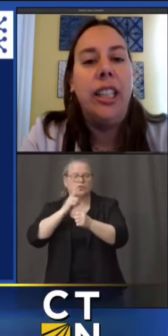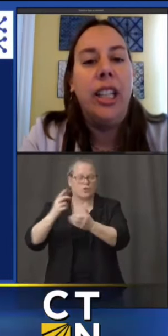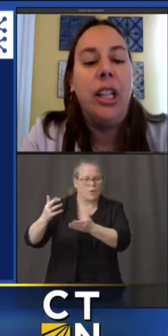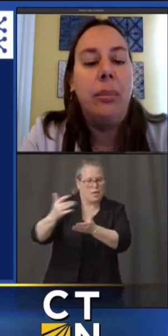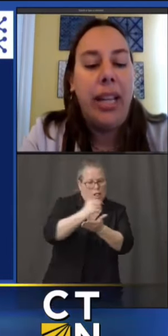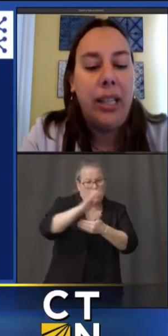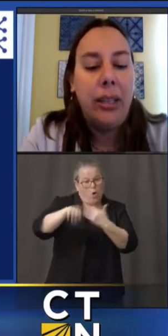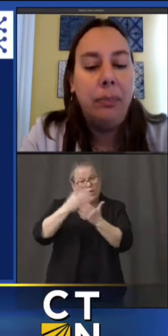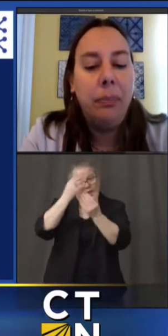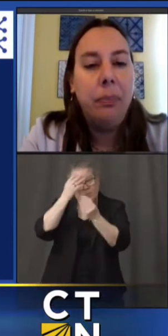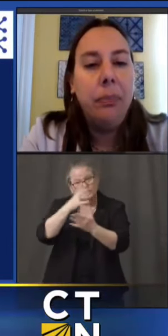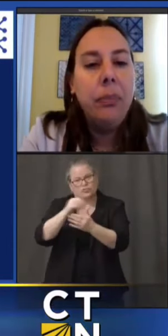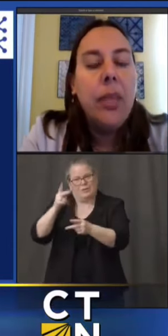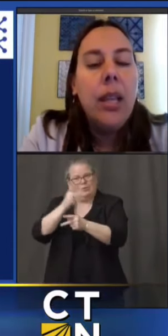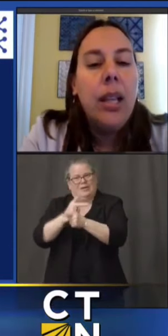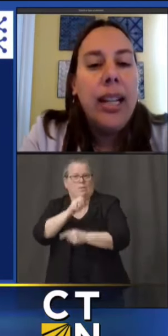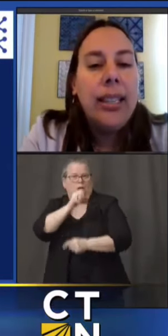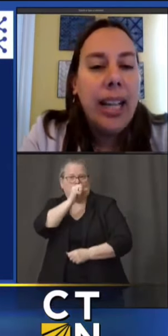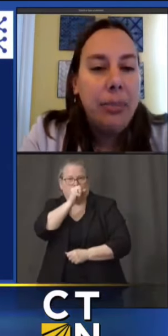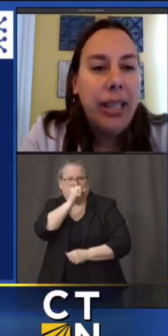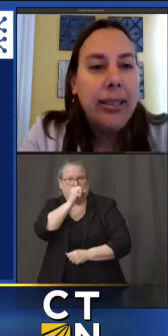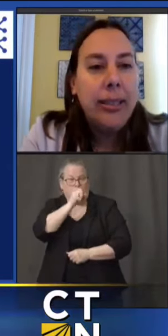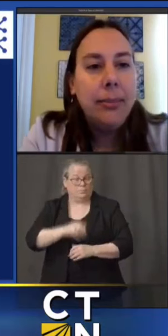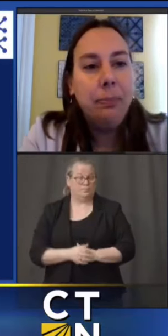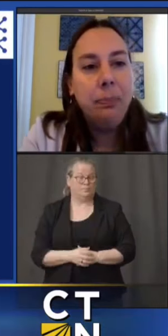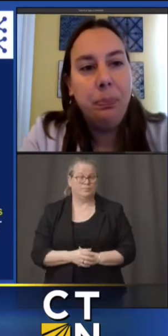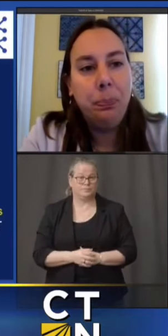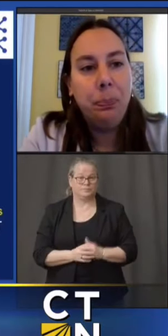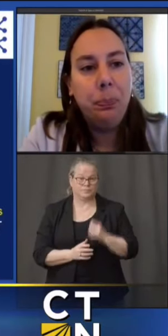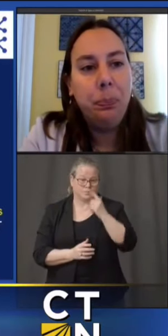and secure manner. Next slide, please.